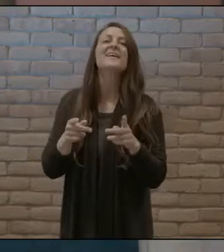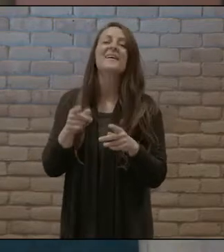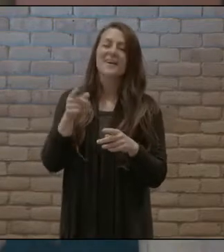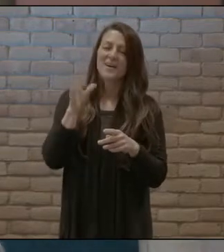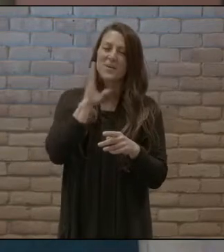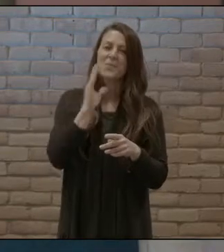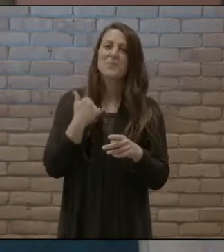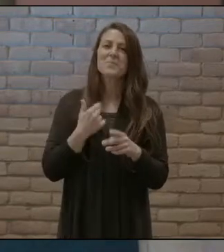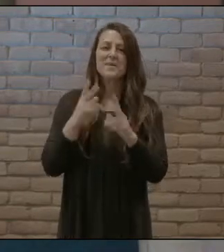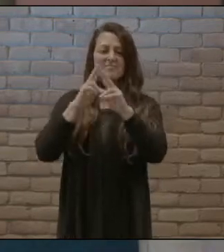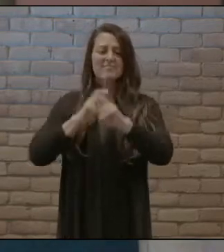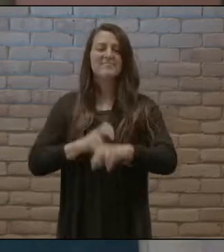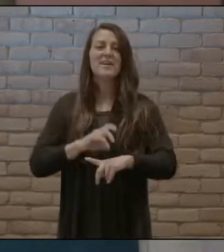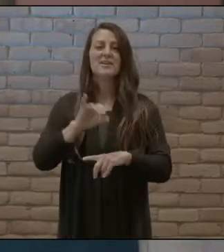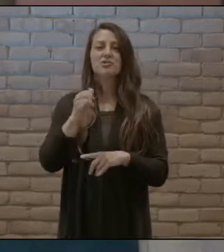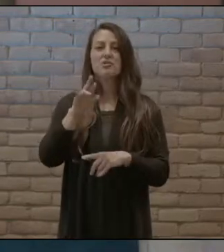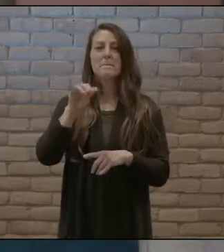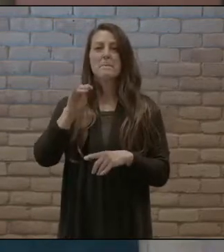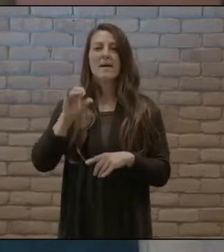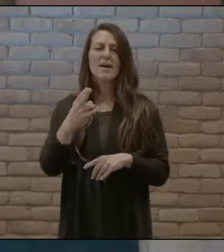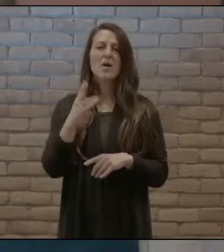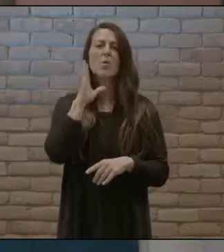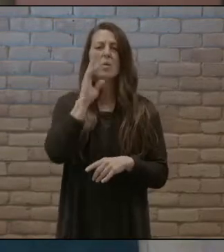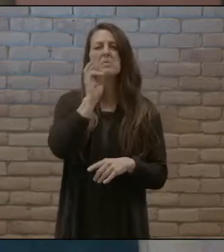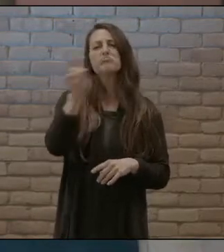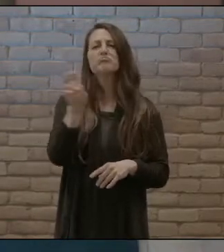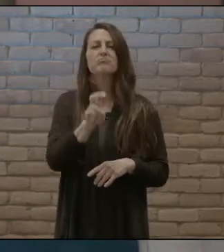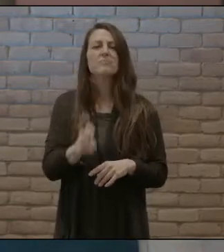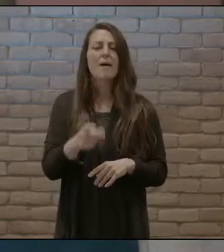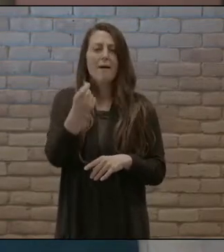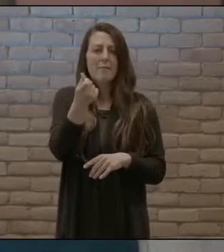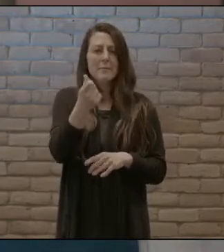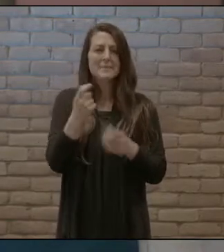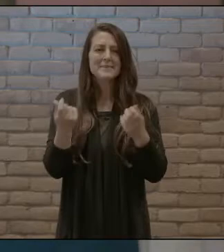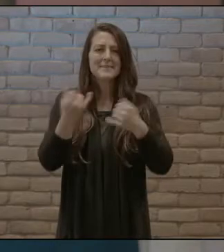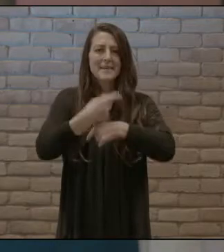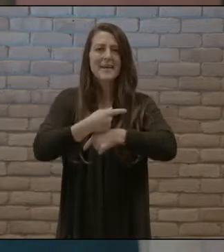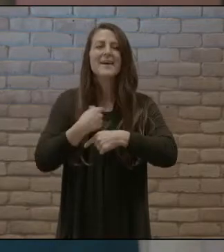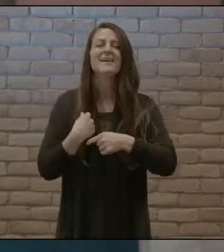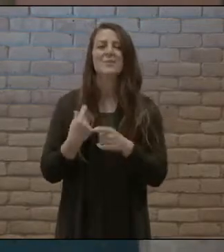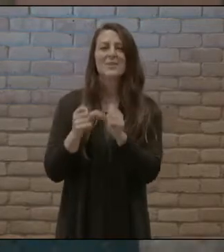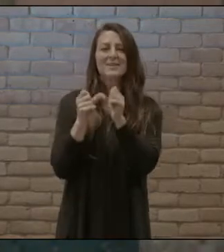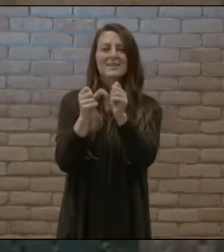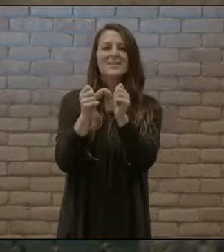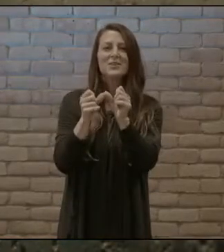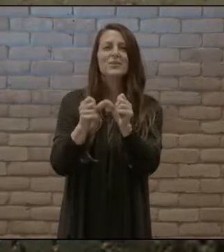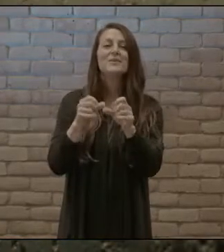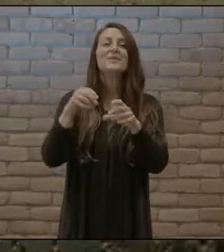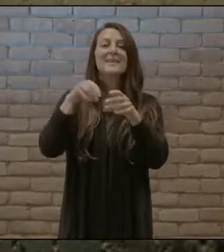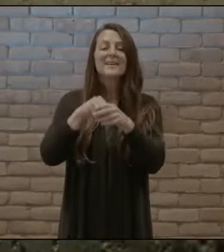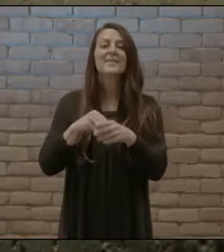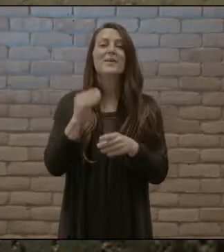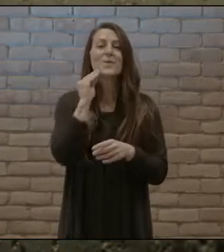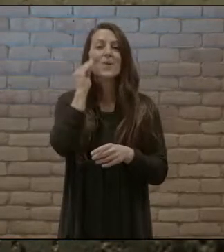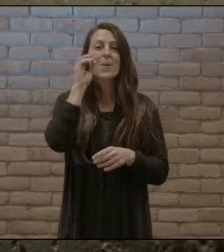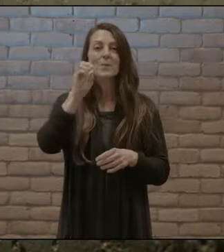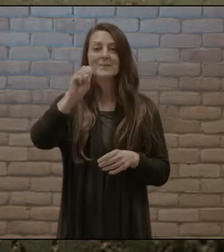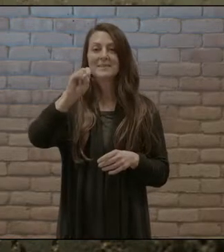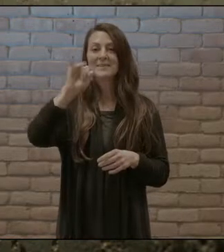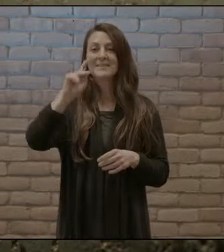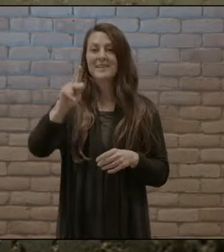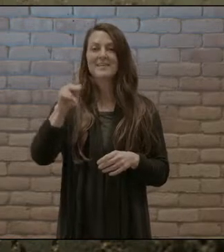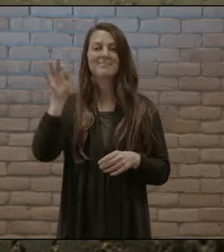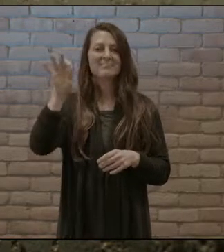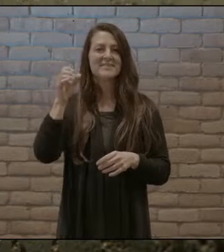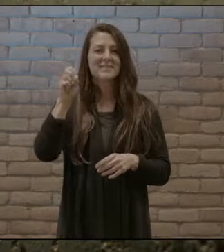Jeremiah and actually jumping around a little bit today as we continue in this homesick series. And so I'm going to read to you